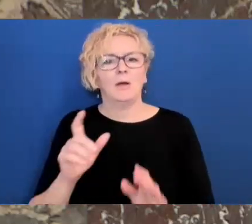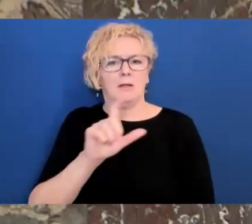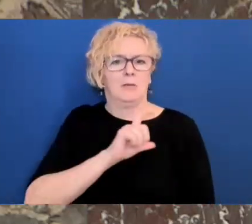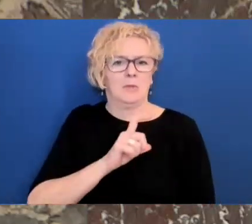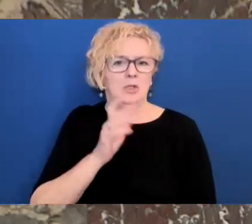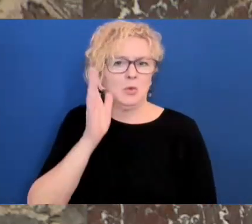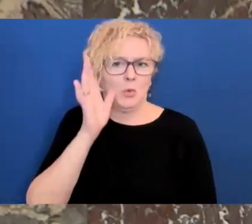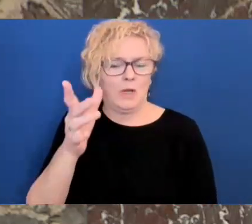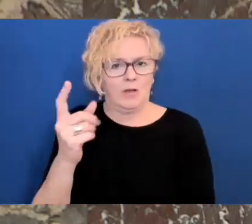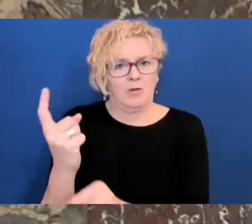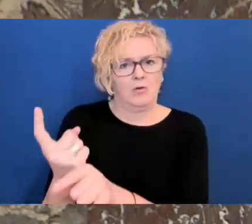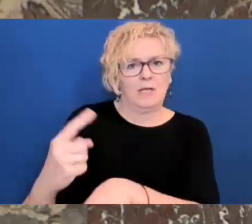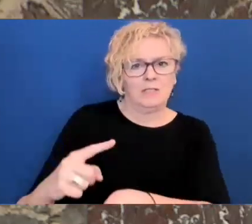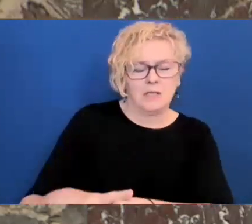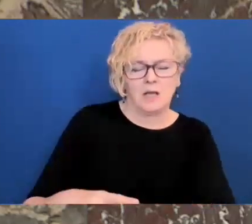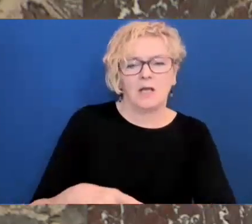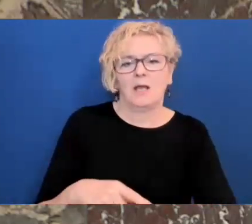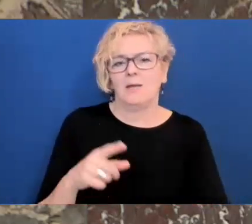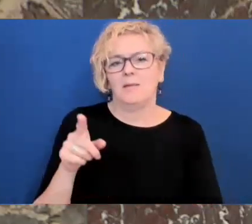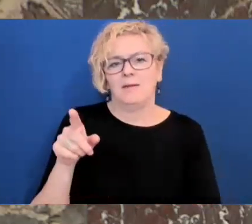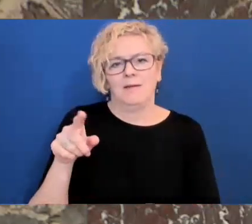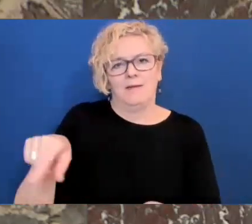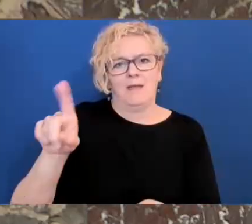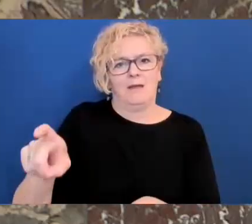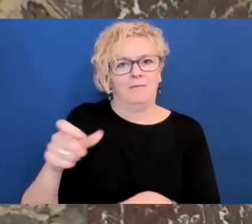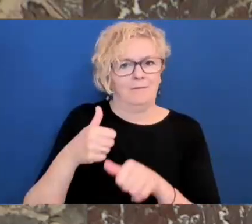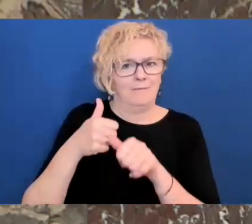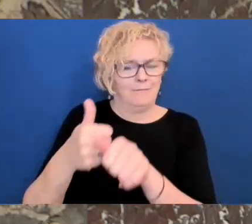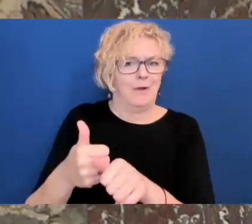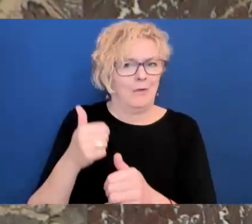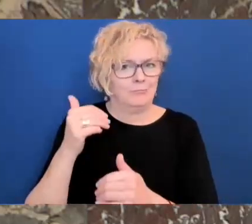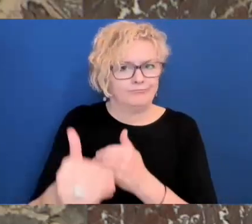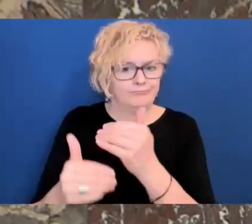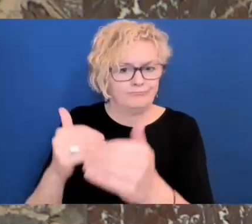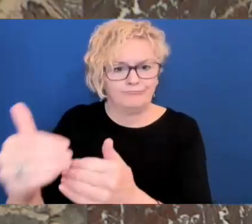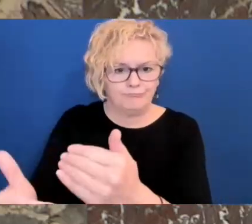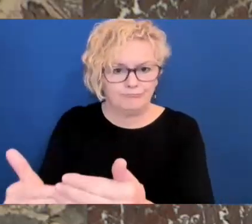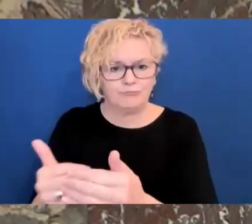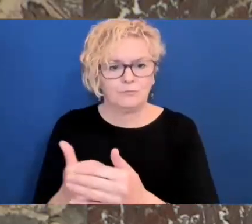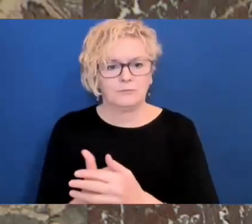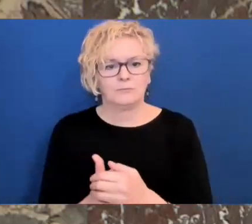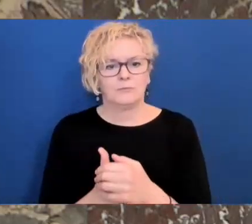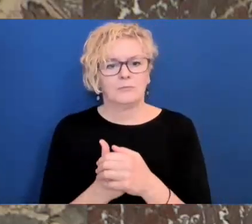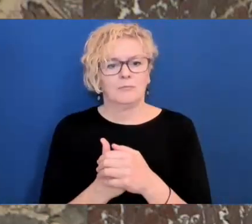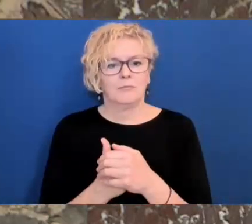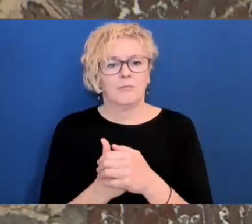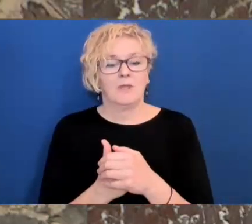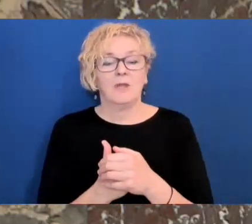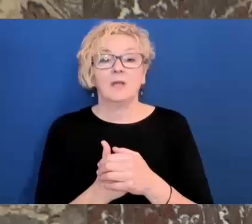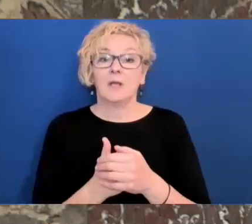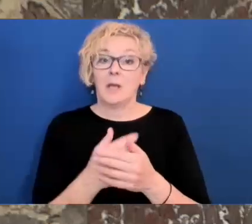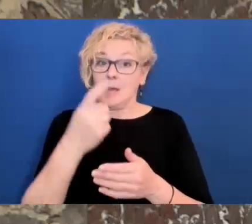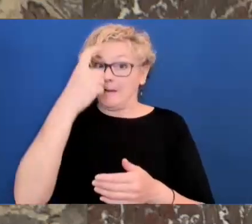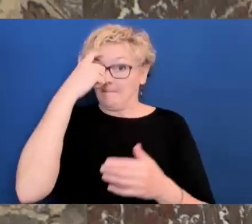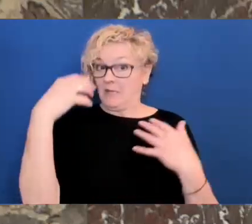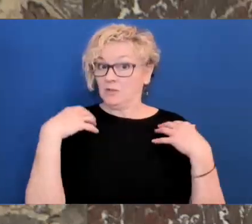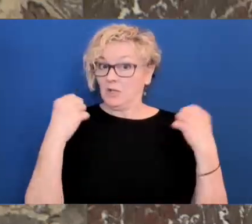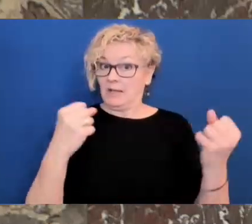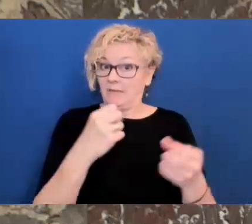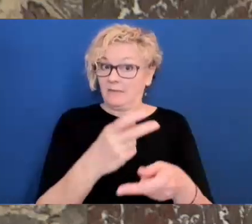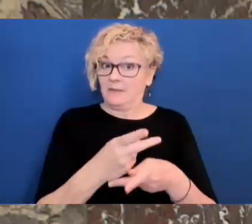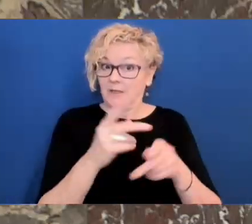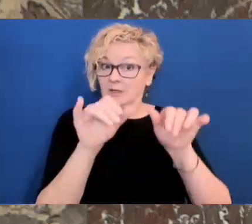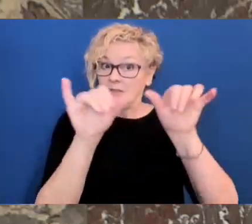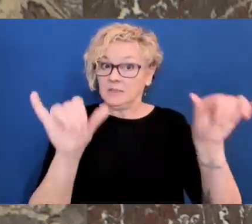conviction. In terms of the mental health system generally in the province, we know the province needs